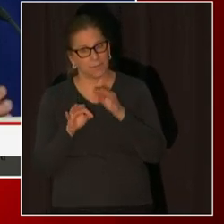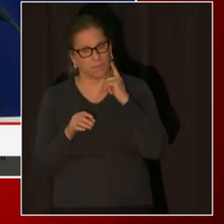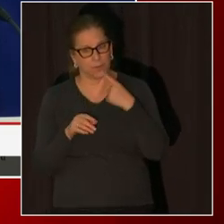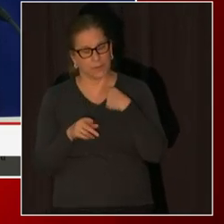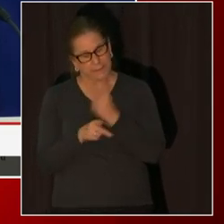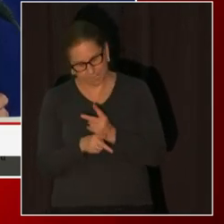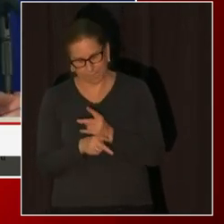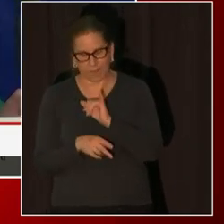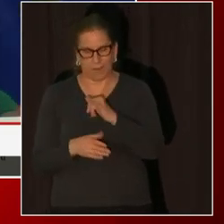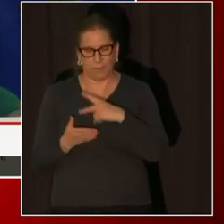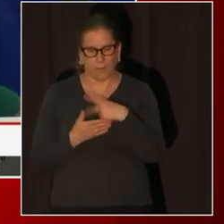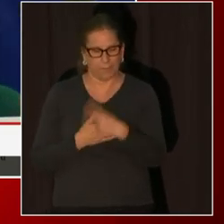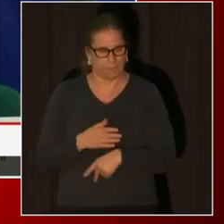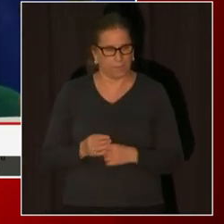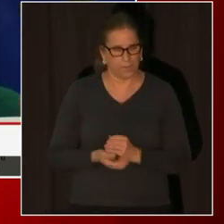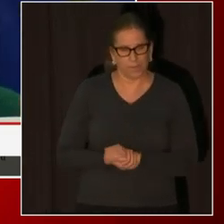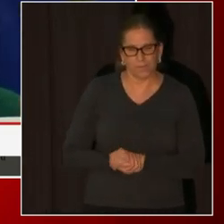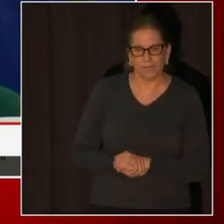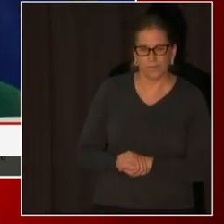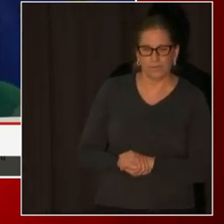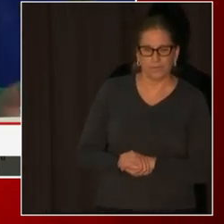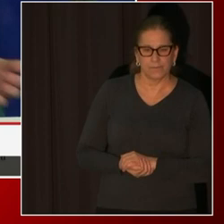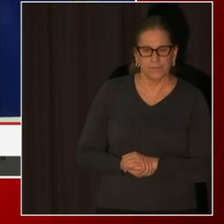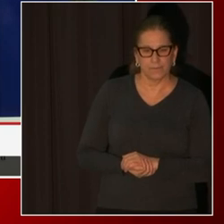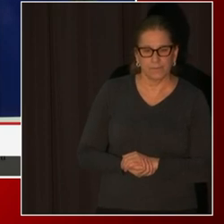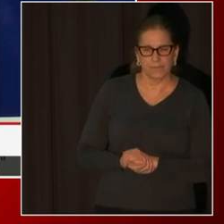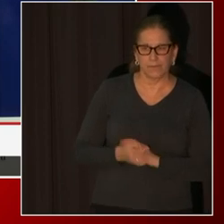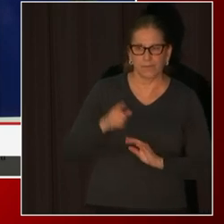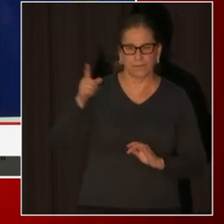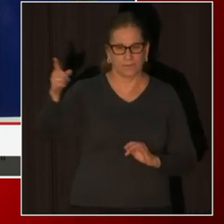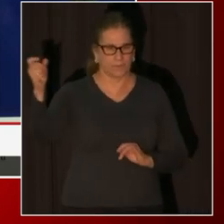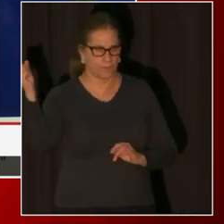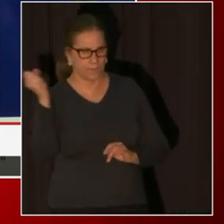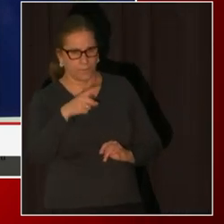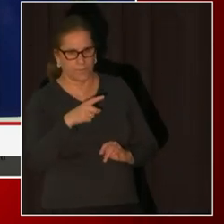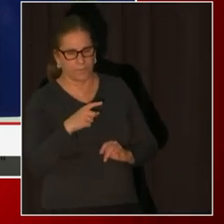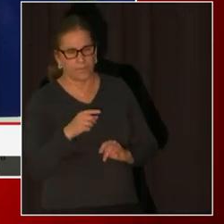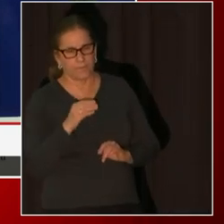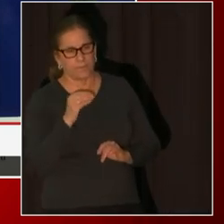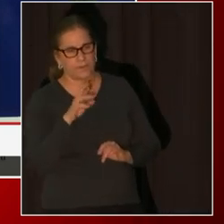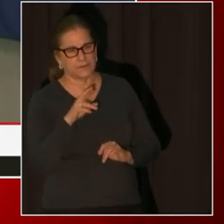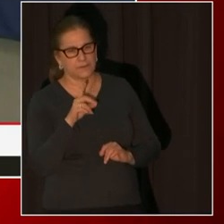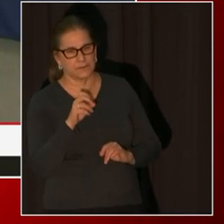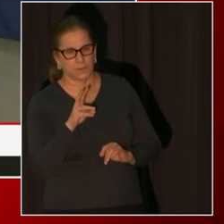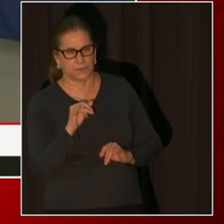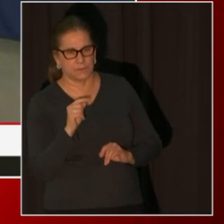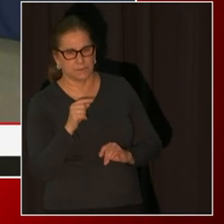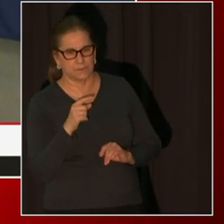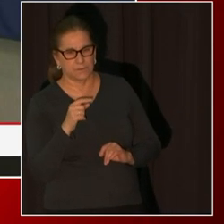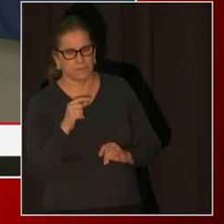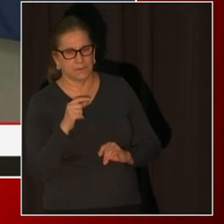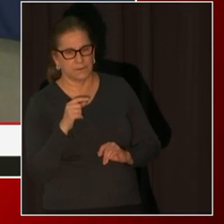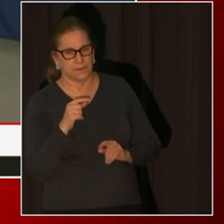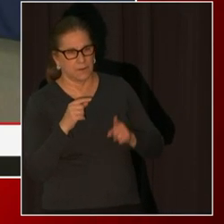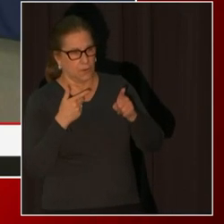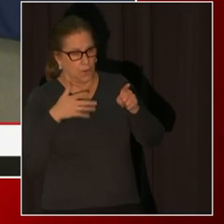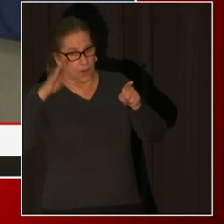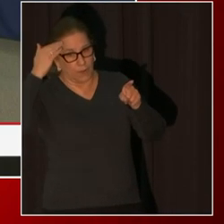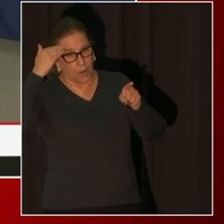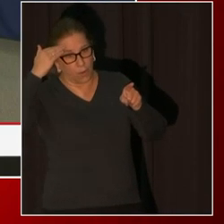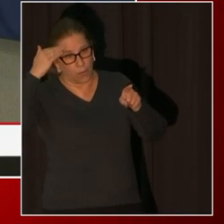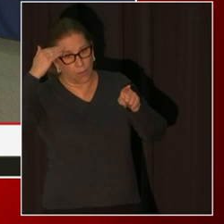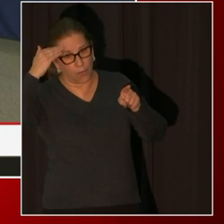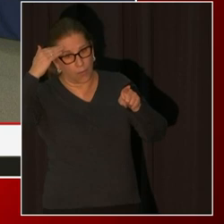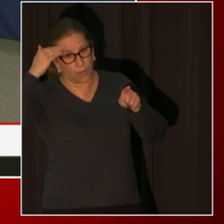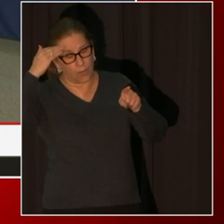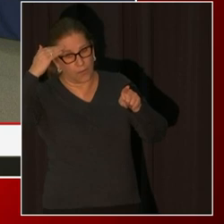Mr. DeWitt, the district, as you well know, they do a 4-year budget plan.